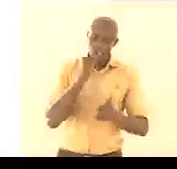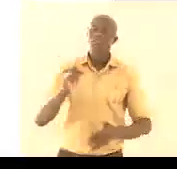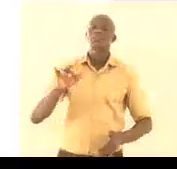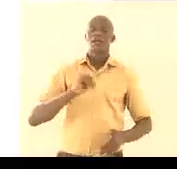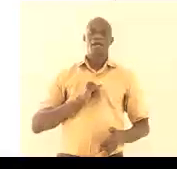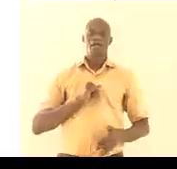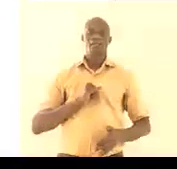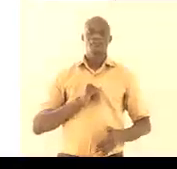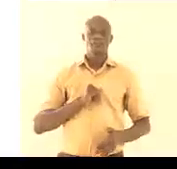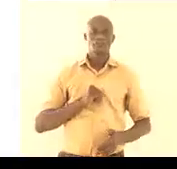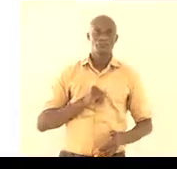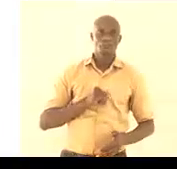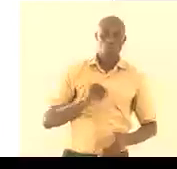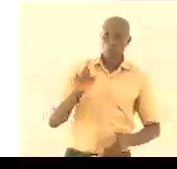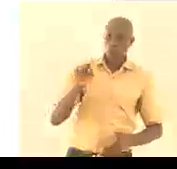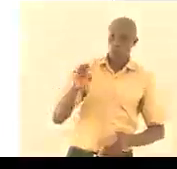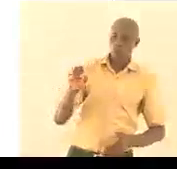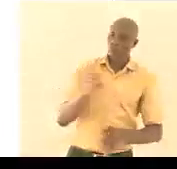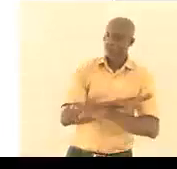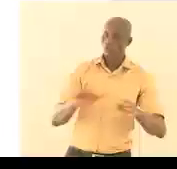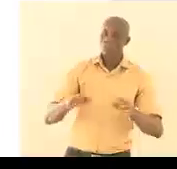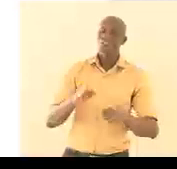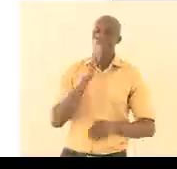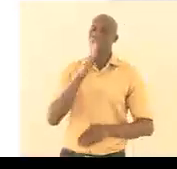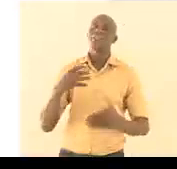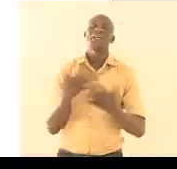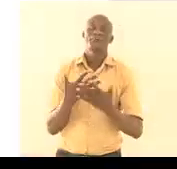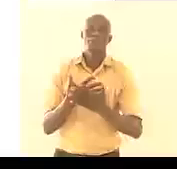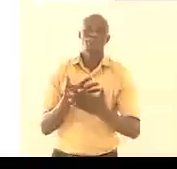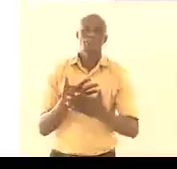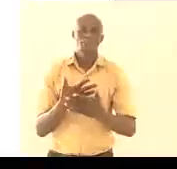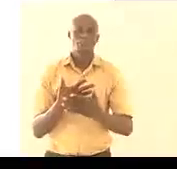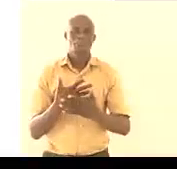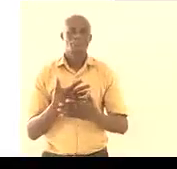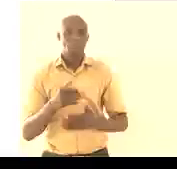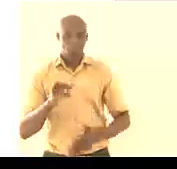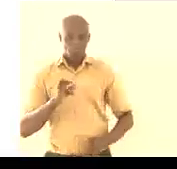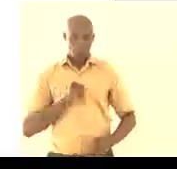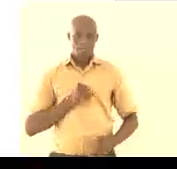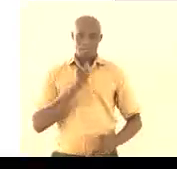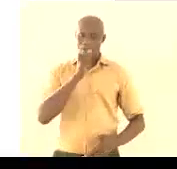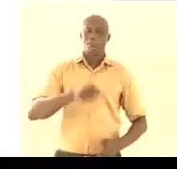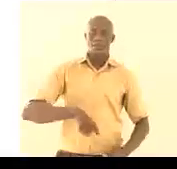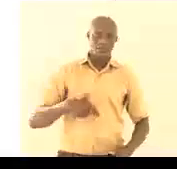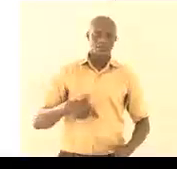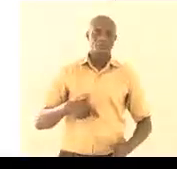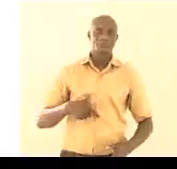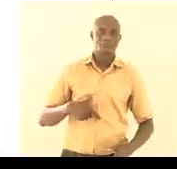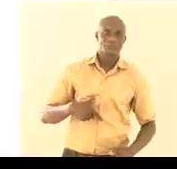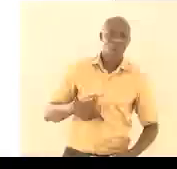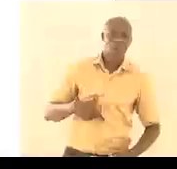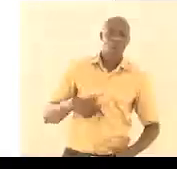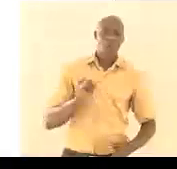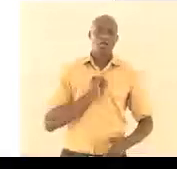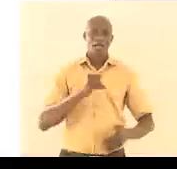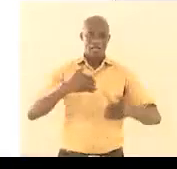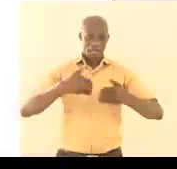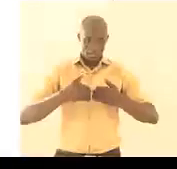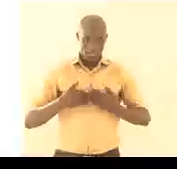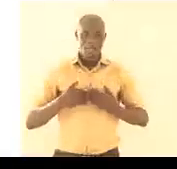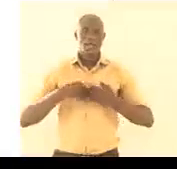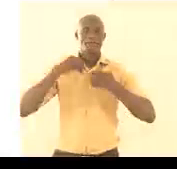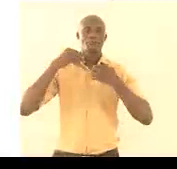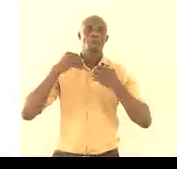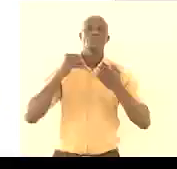is I. Next. So don't be afraid. Next. I am alive. Next. I have